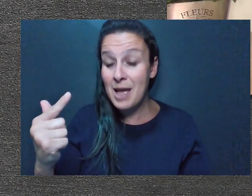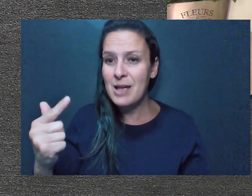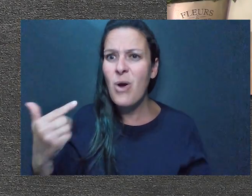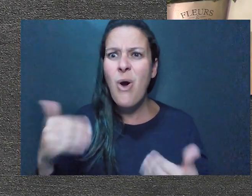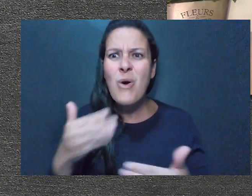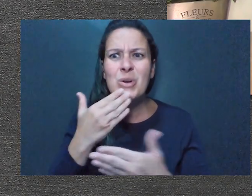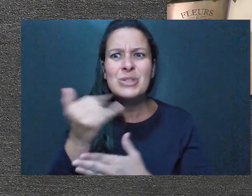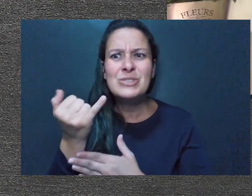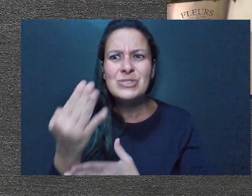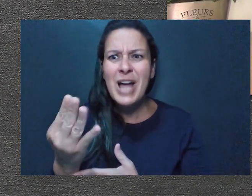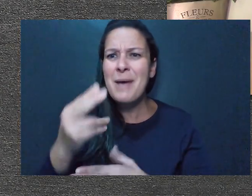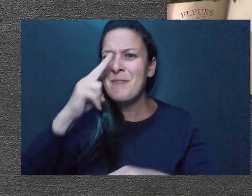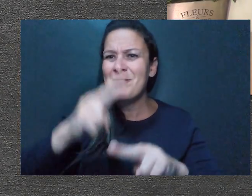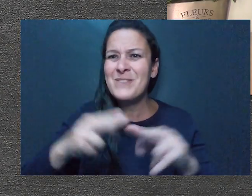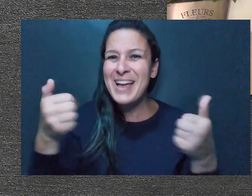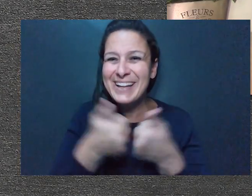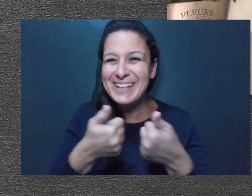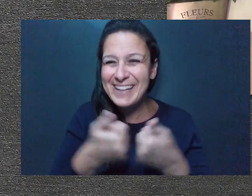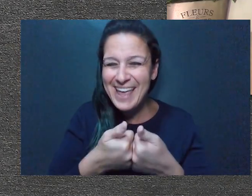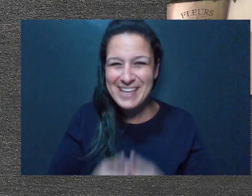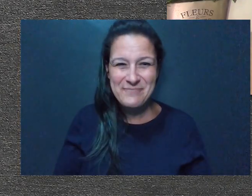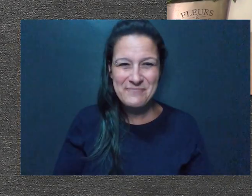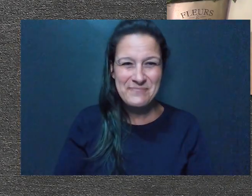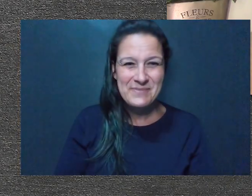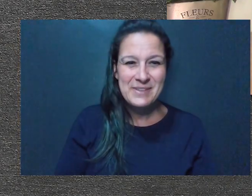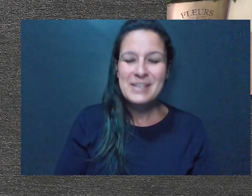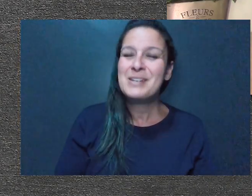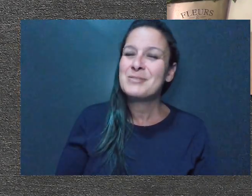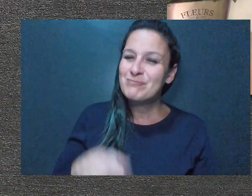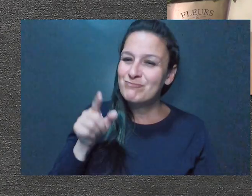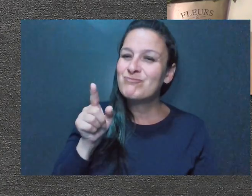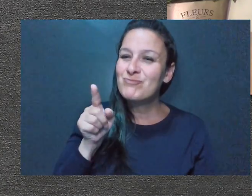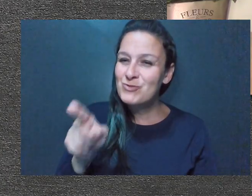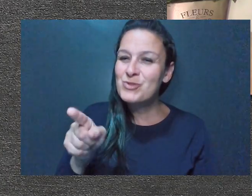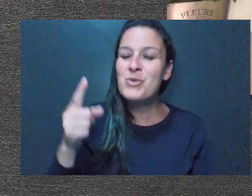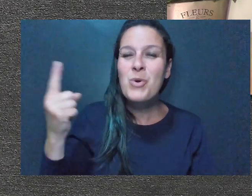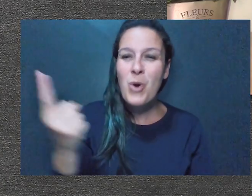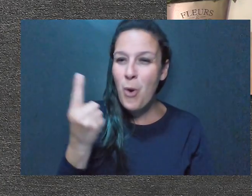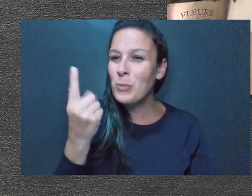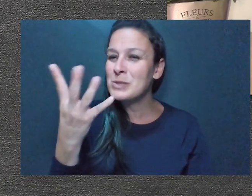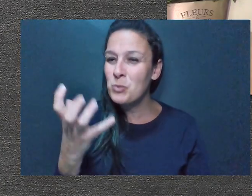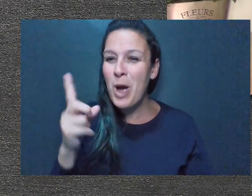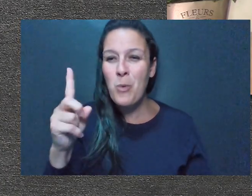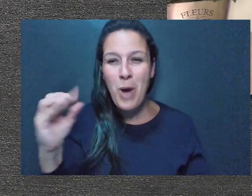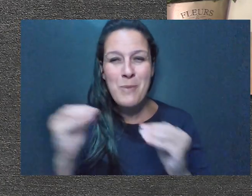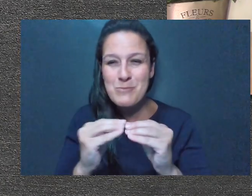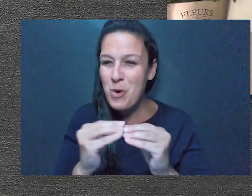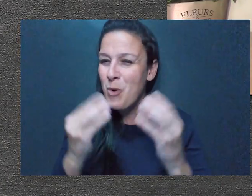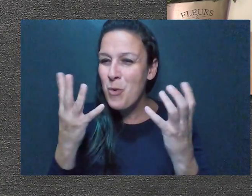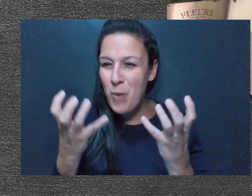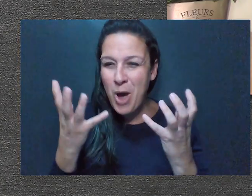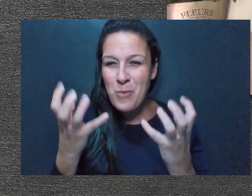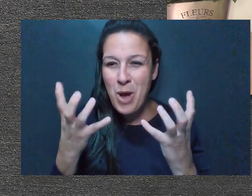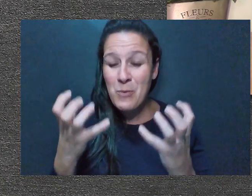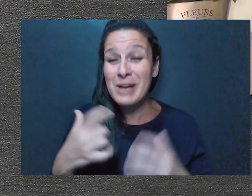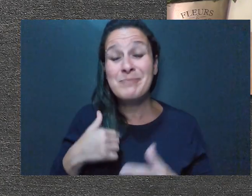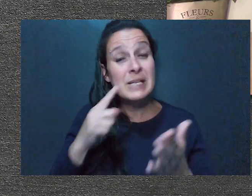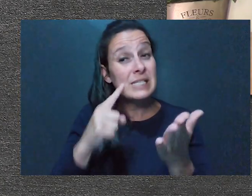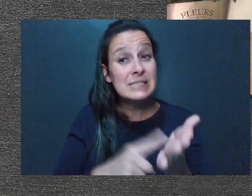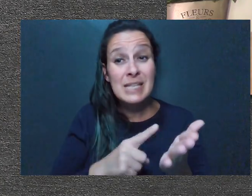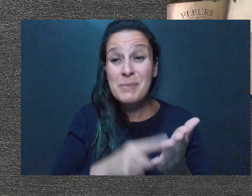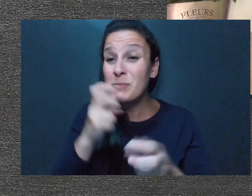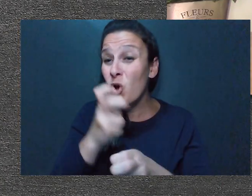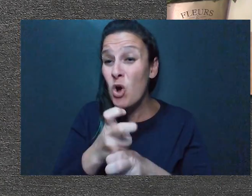a fun game, isn't it? You always want one more, don't you? Sometimes it's really hard to